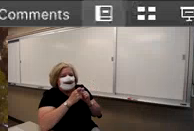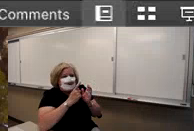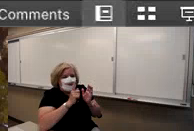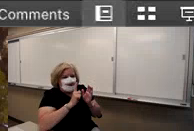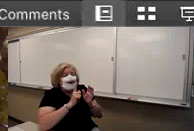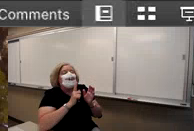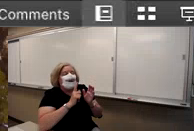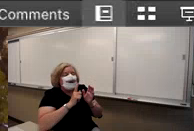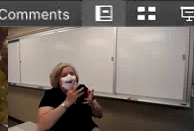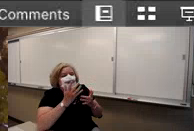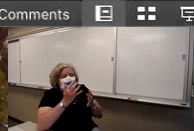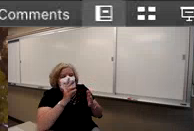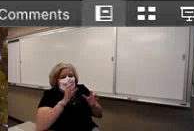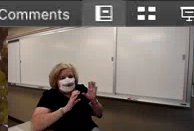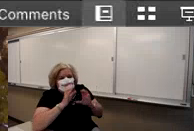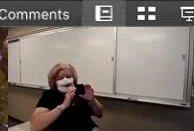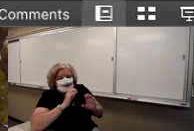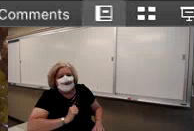on.